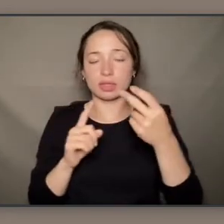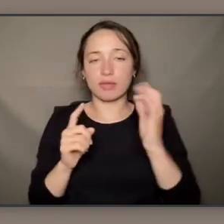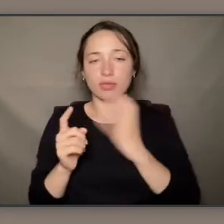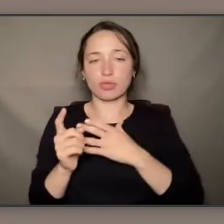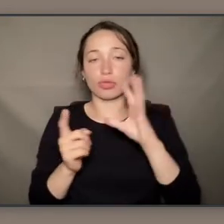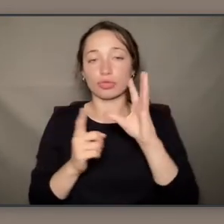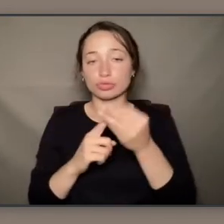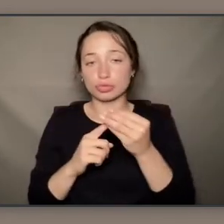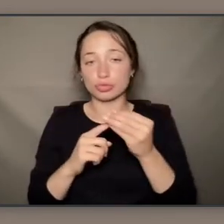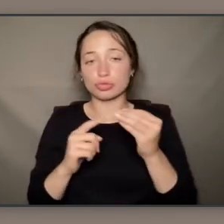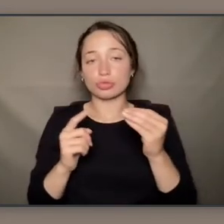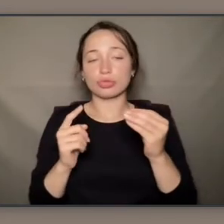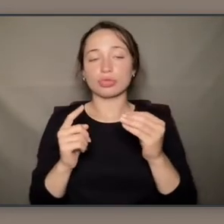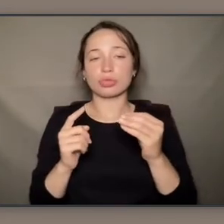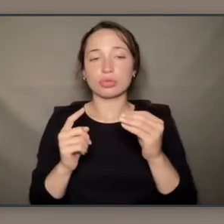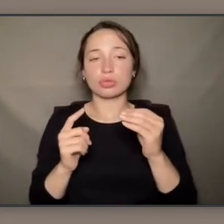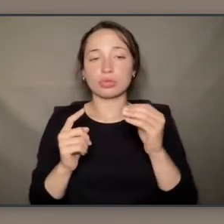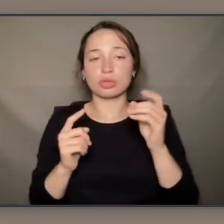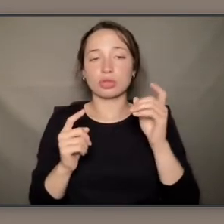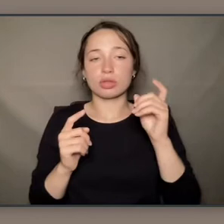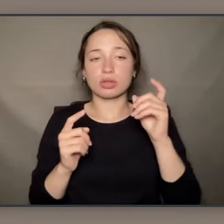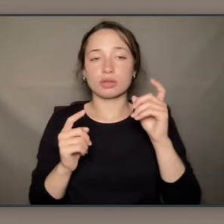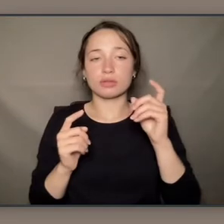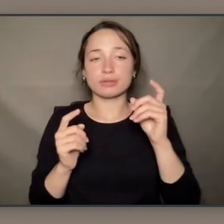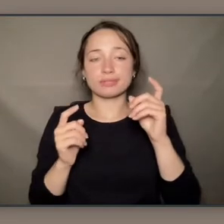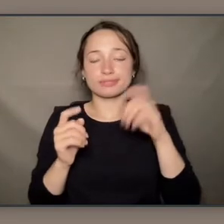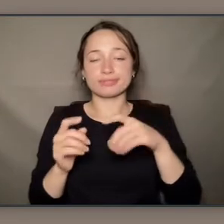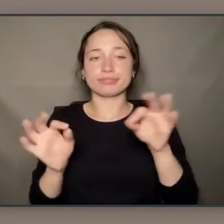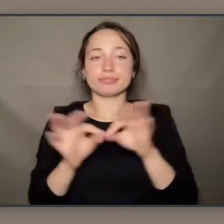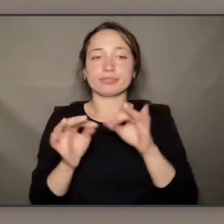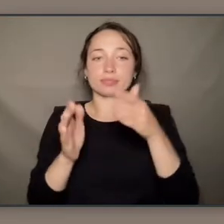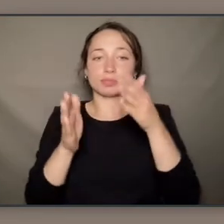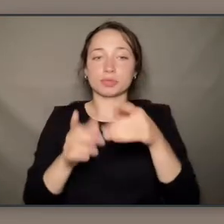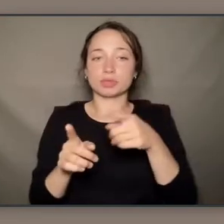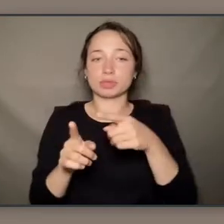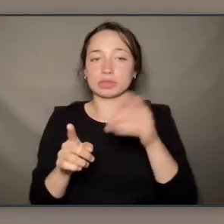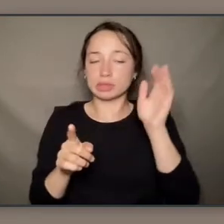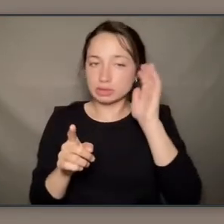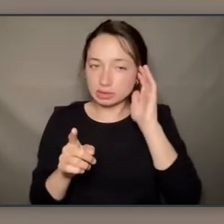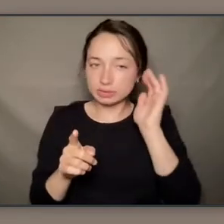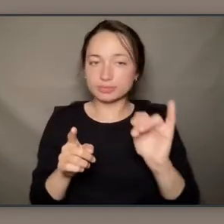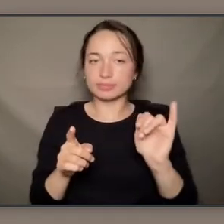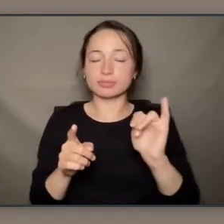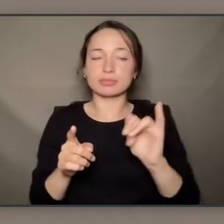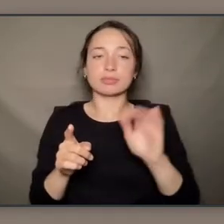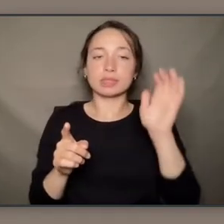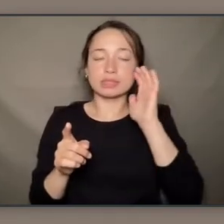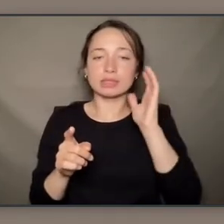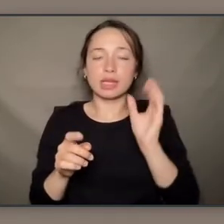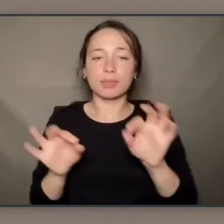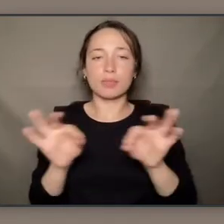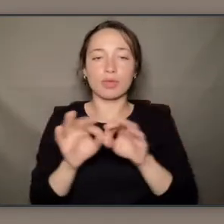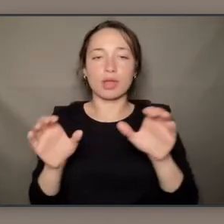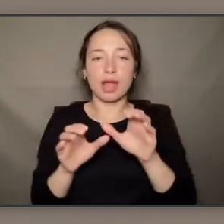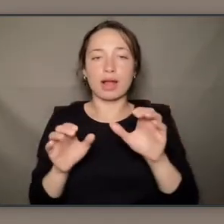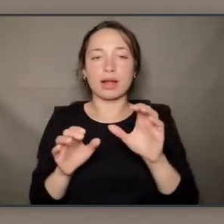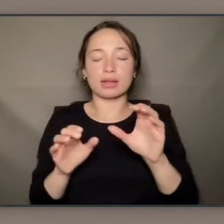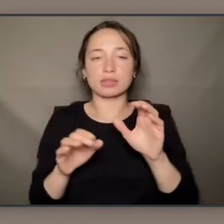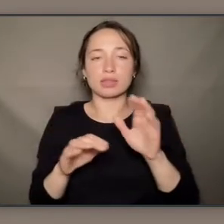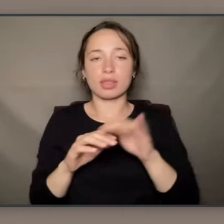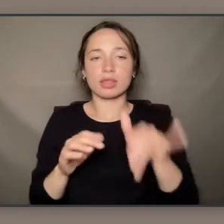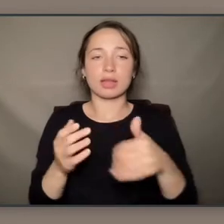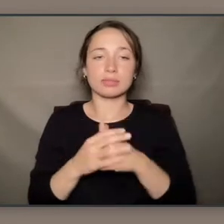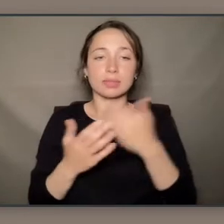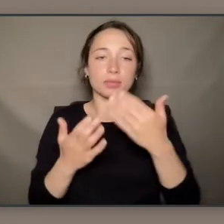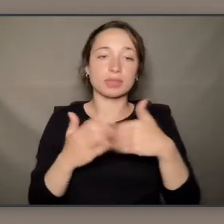our culture. But then it's incumbent upon the person who's listening or the people who are listening to act upon that